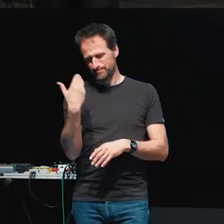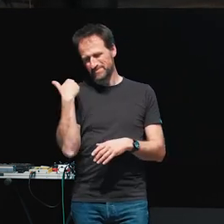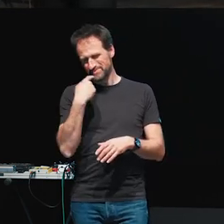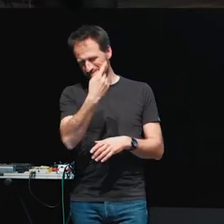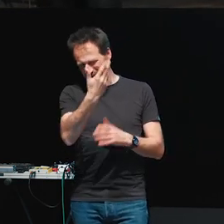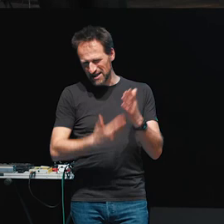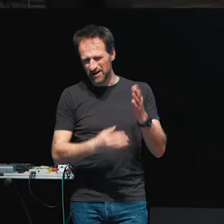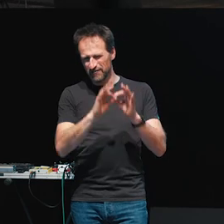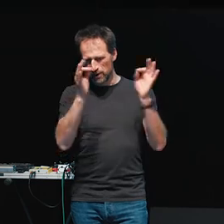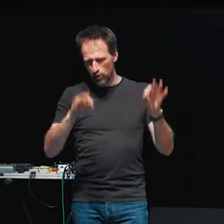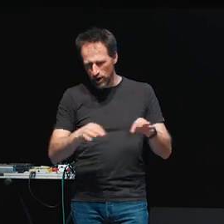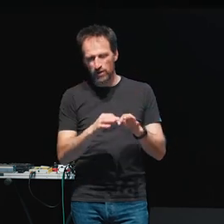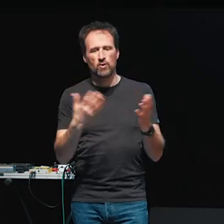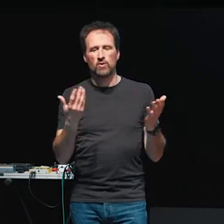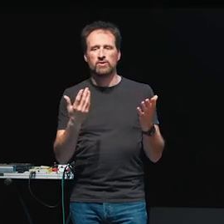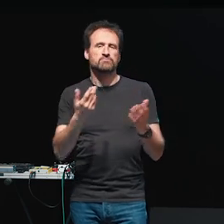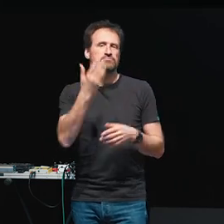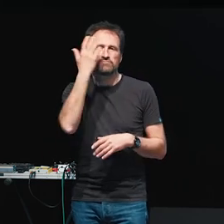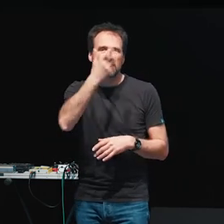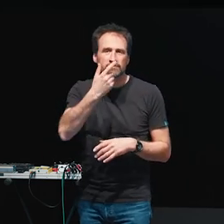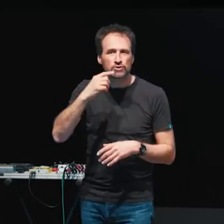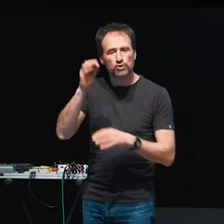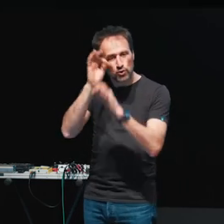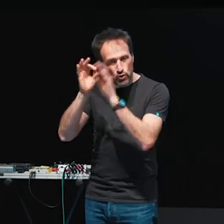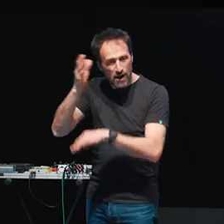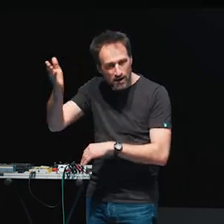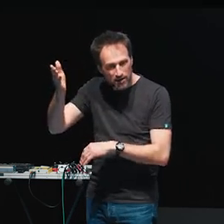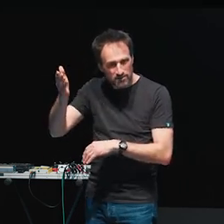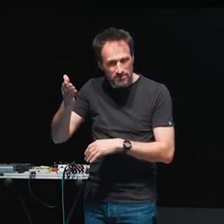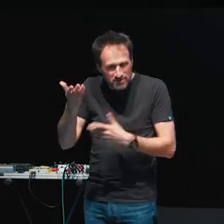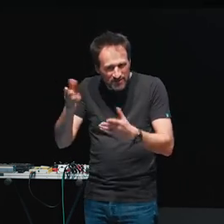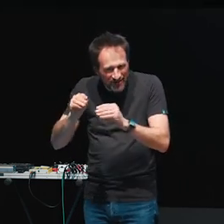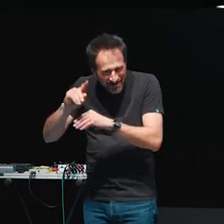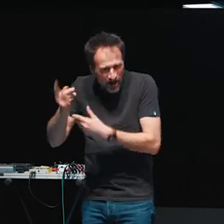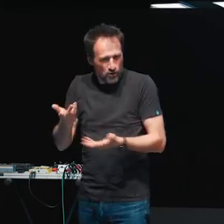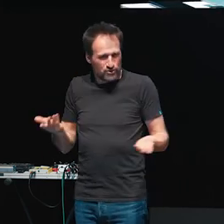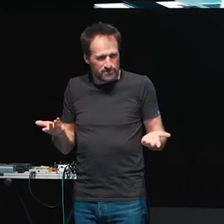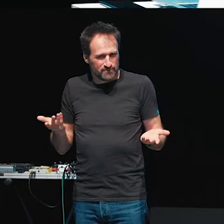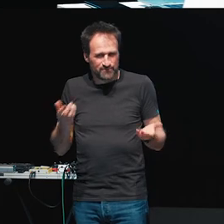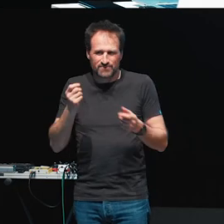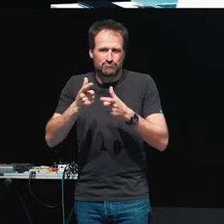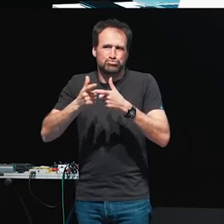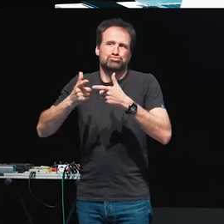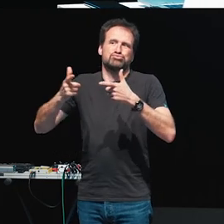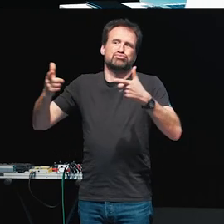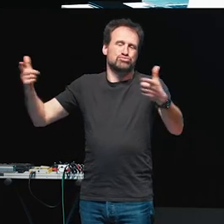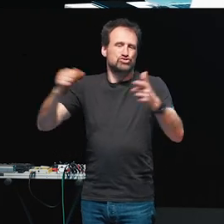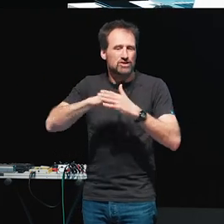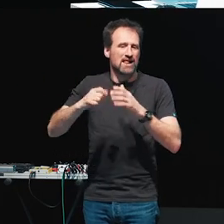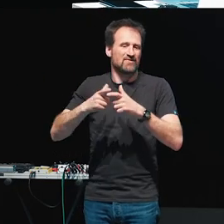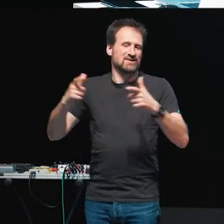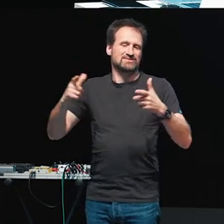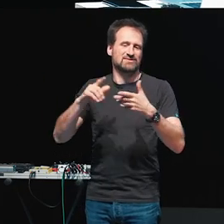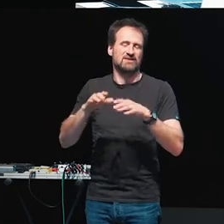giants like Facebook or Google. So it's a really rapidly growing community. And other than that, these tool